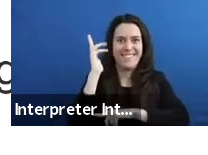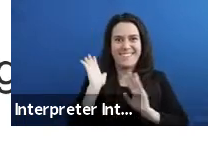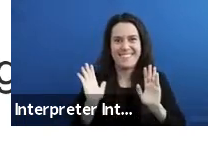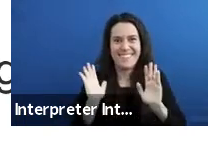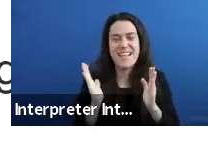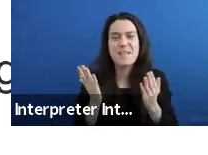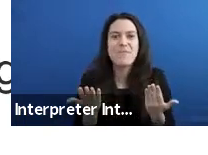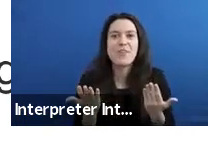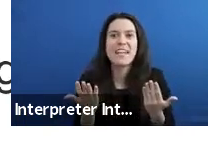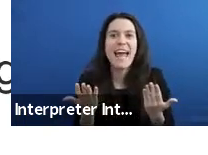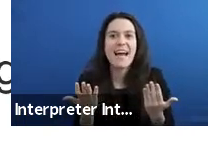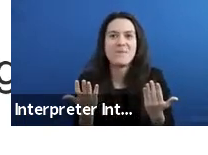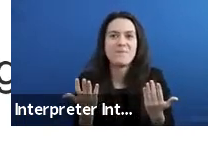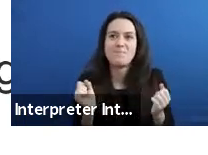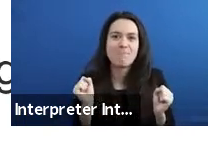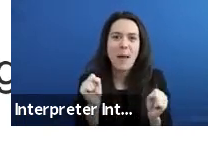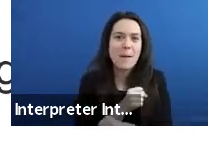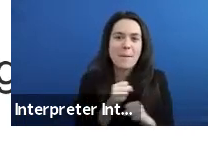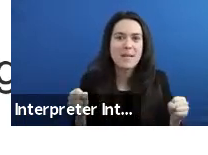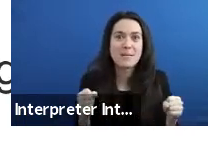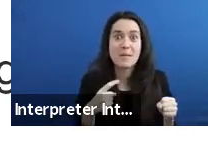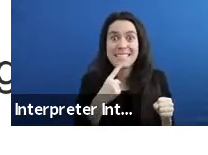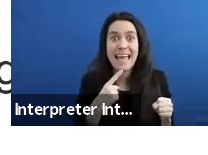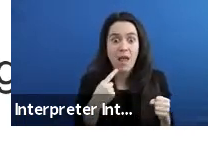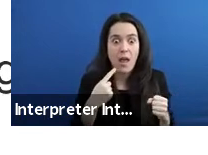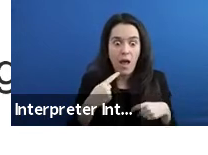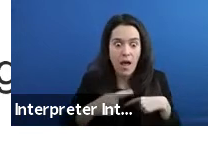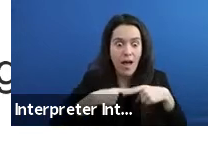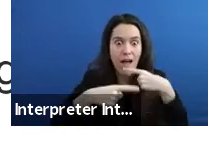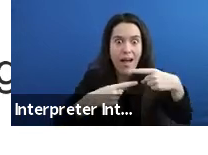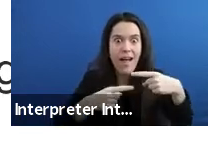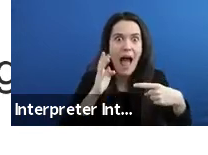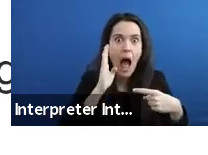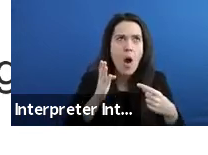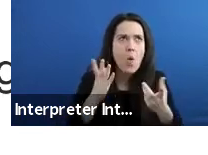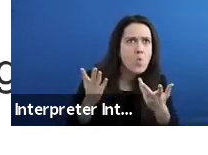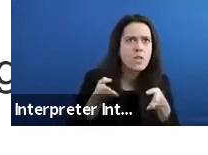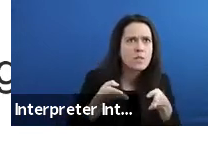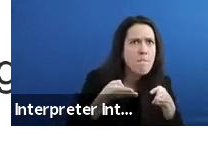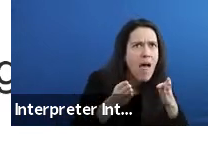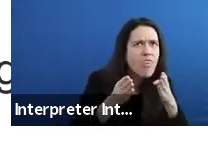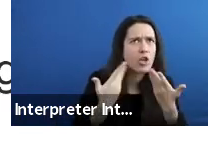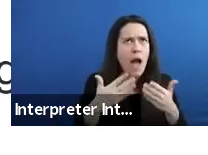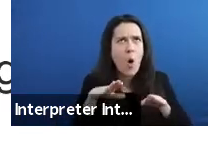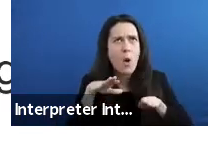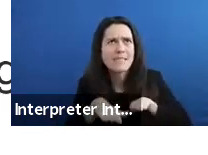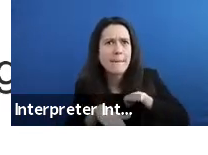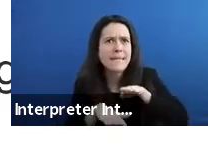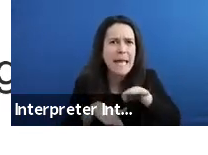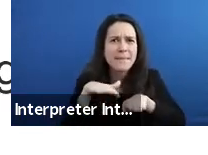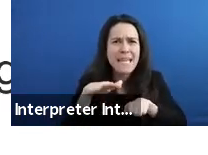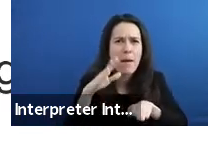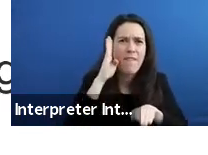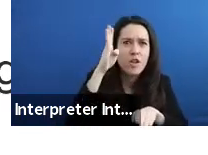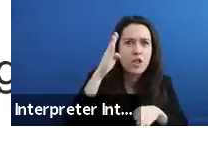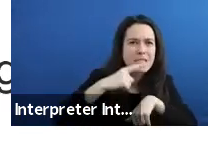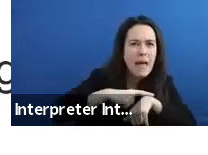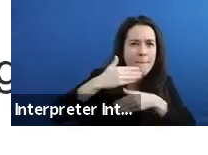we cannot say at this point when exactly each method will be launched, each step will be launched, but we will